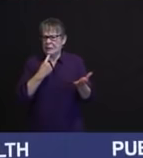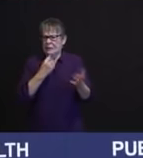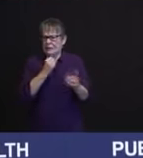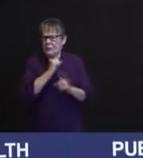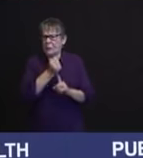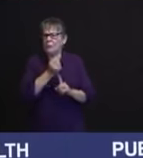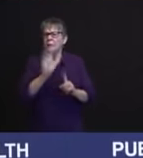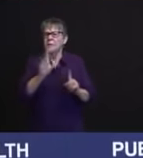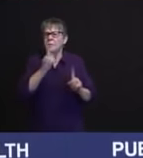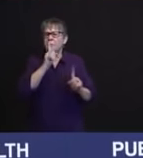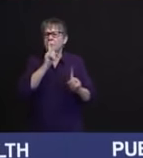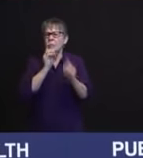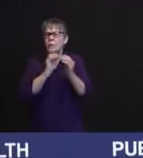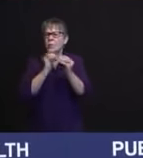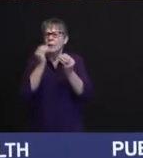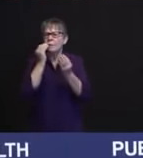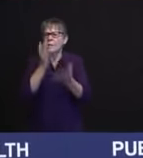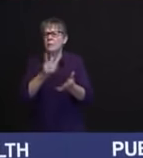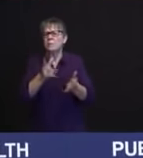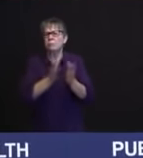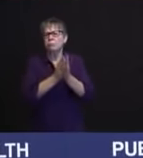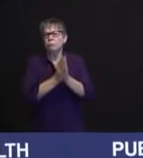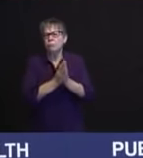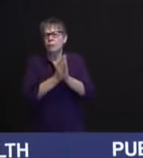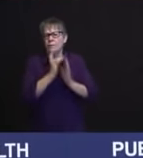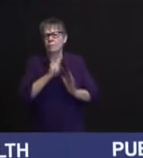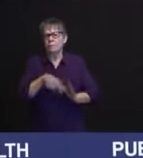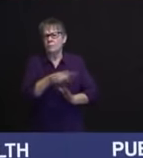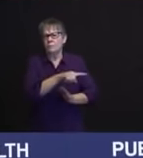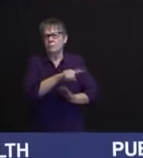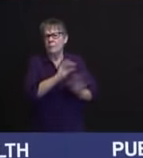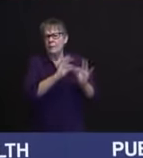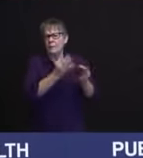him, for his family, and for the members of his